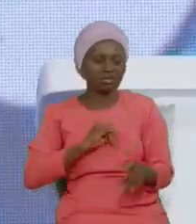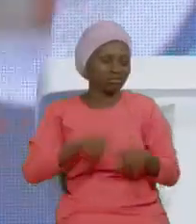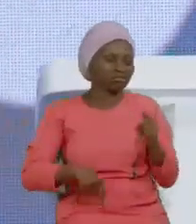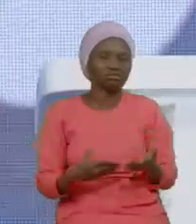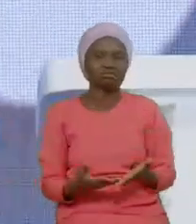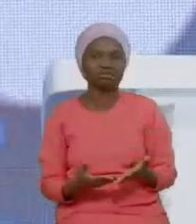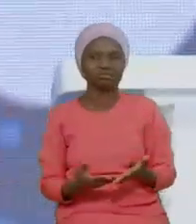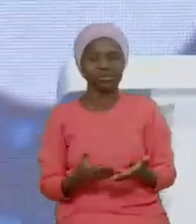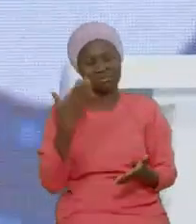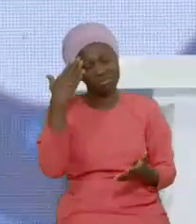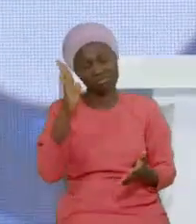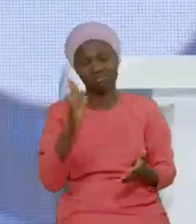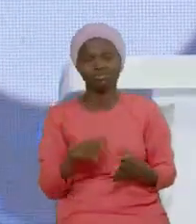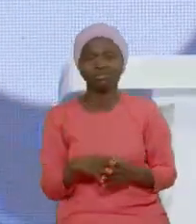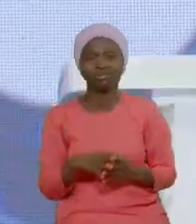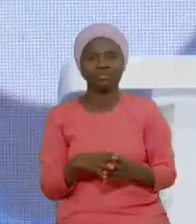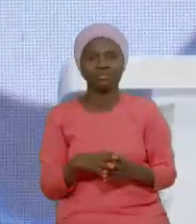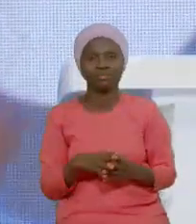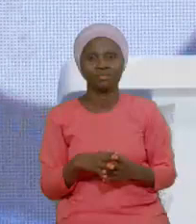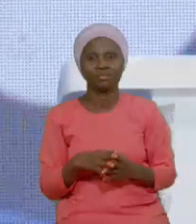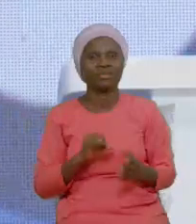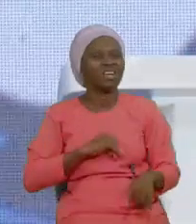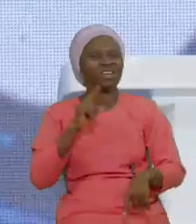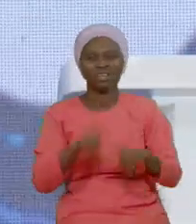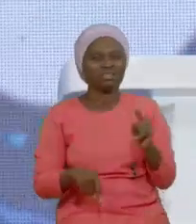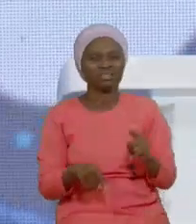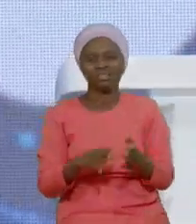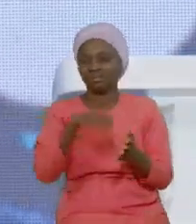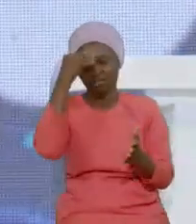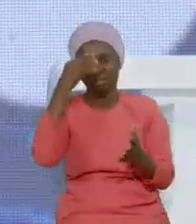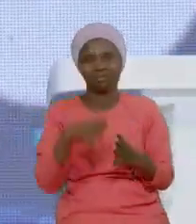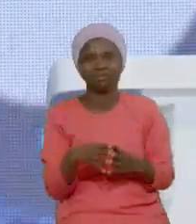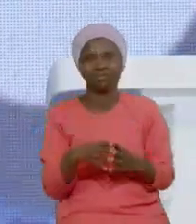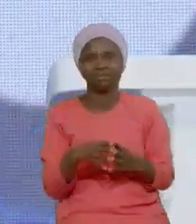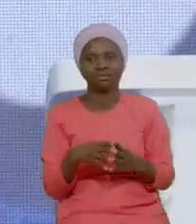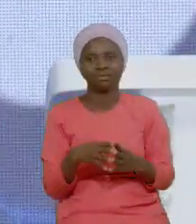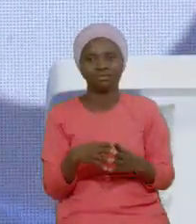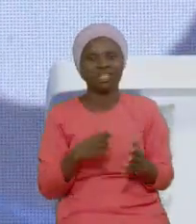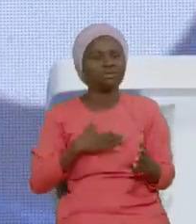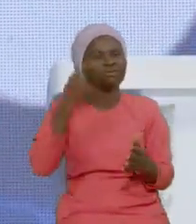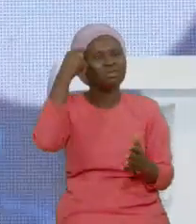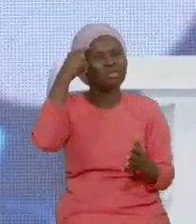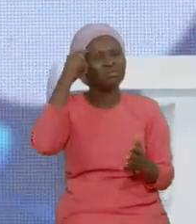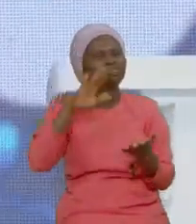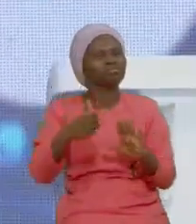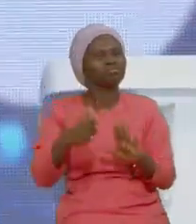I don't know. I can't learn. My brain is dead.